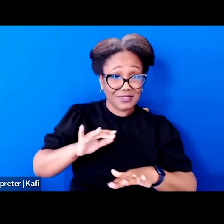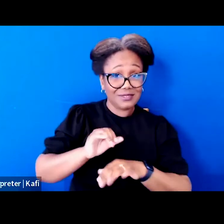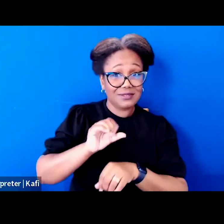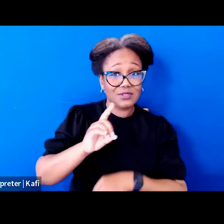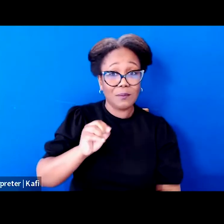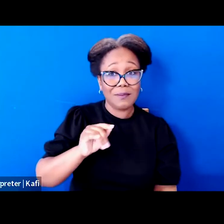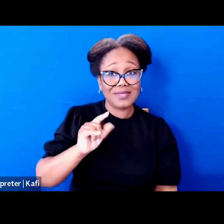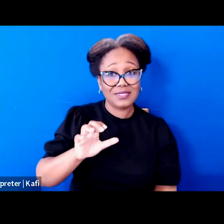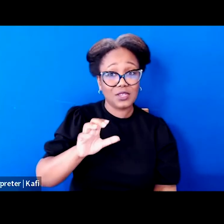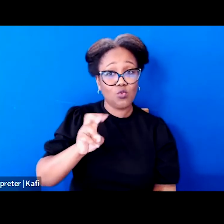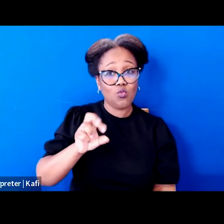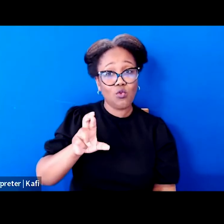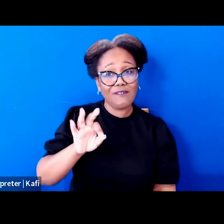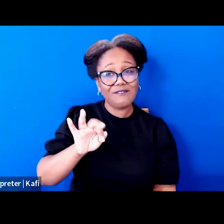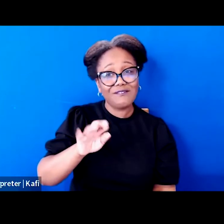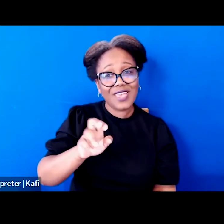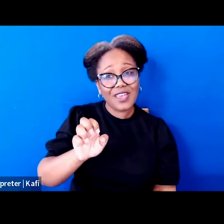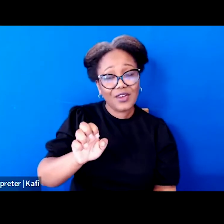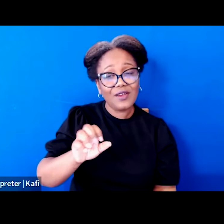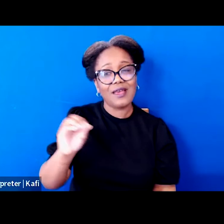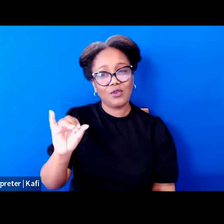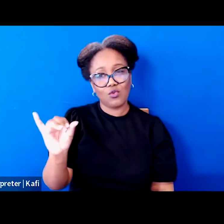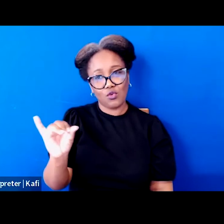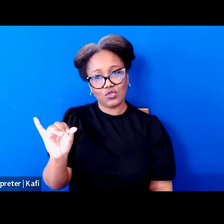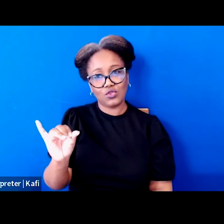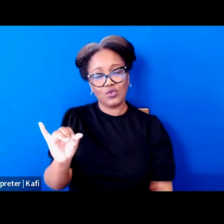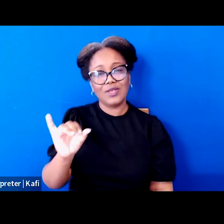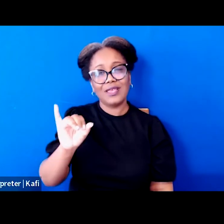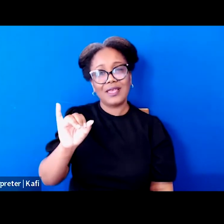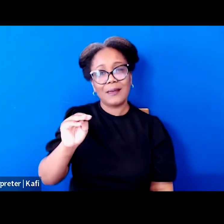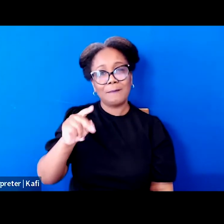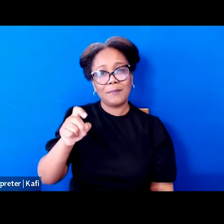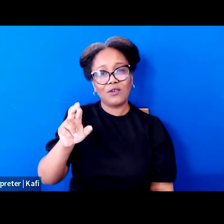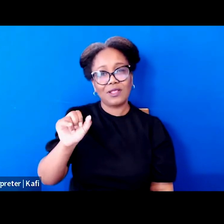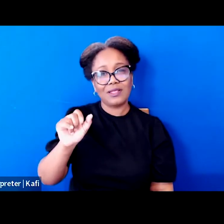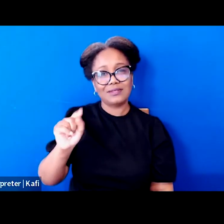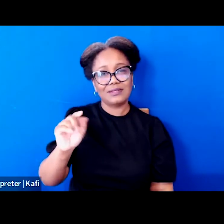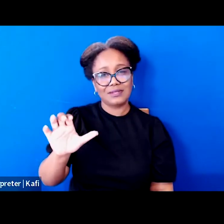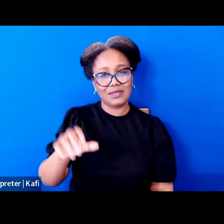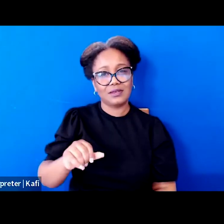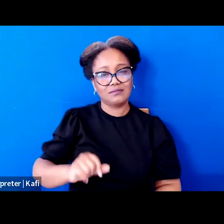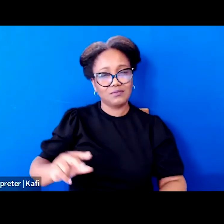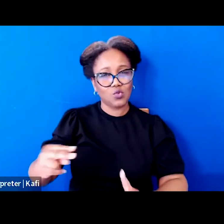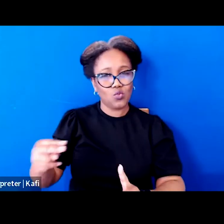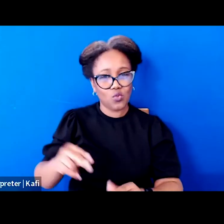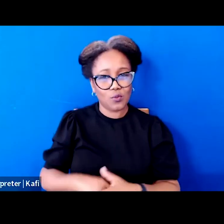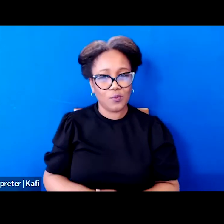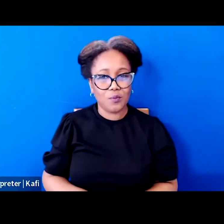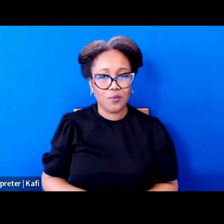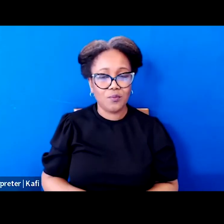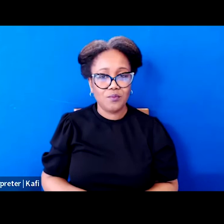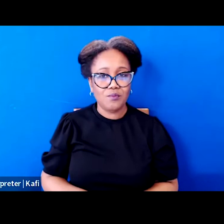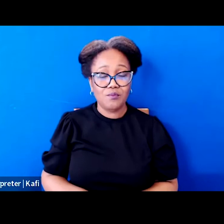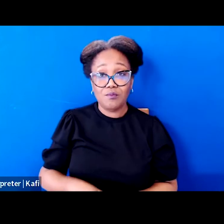against our communities, of course, is not limited in that sense. We are talking about wars in the Philippines